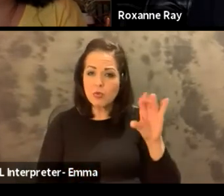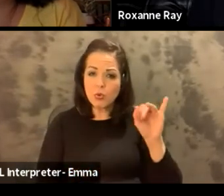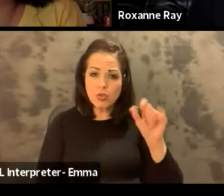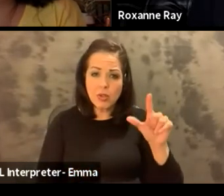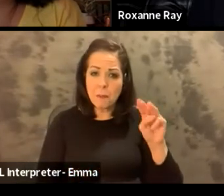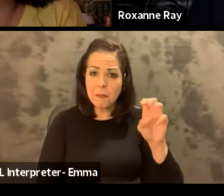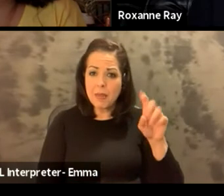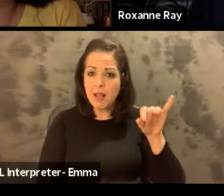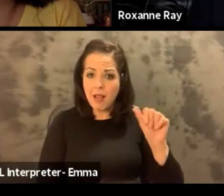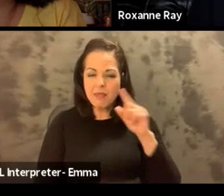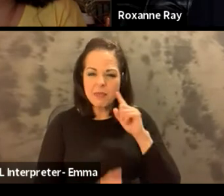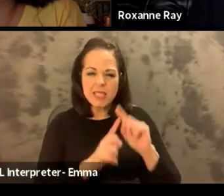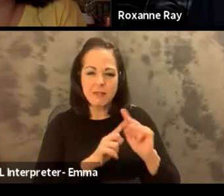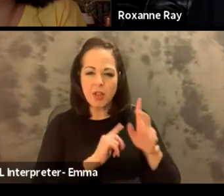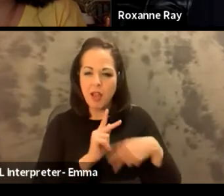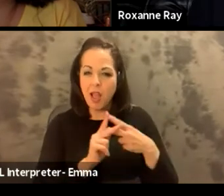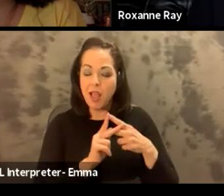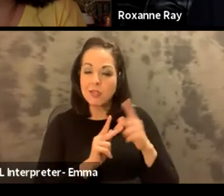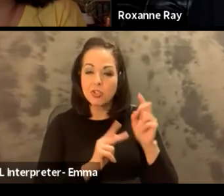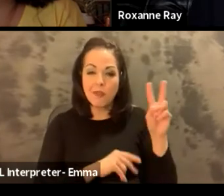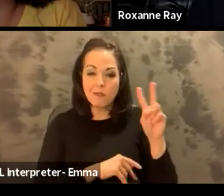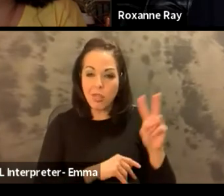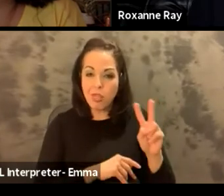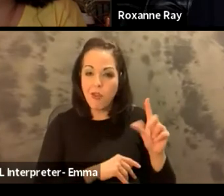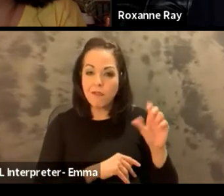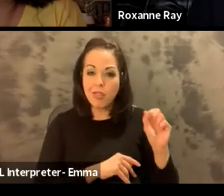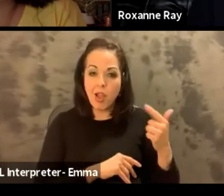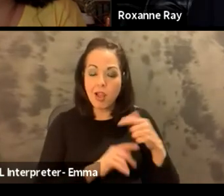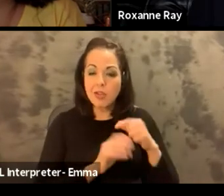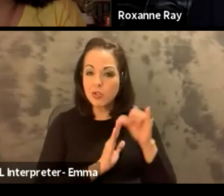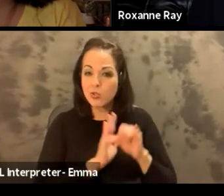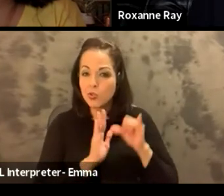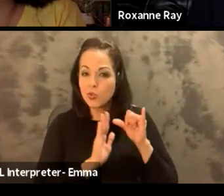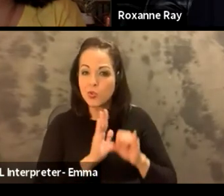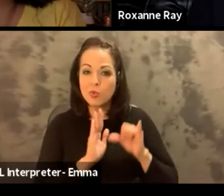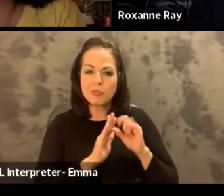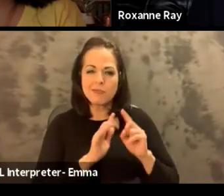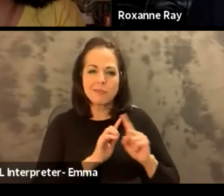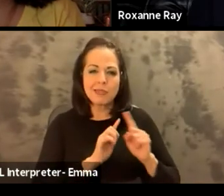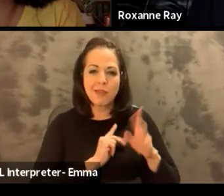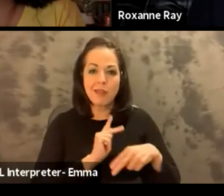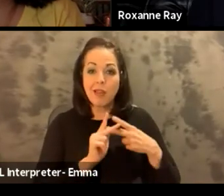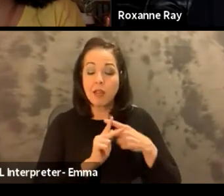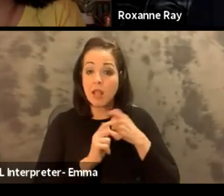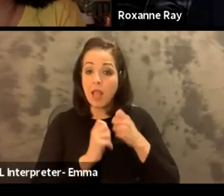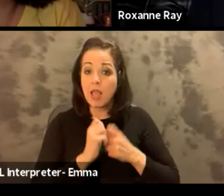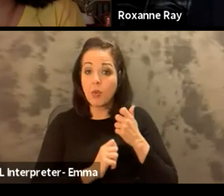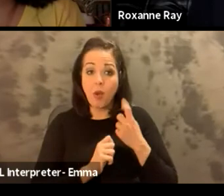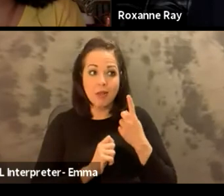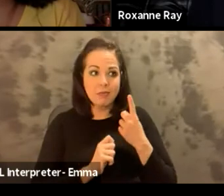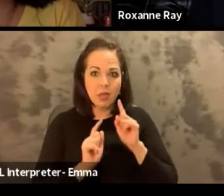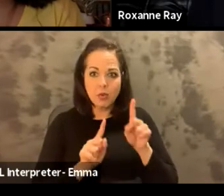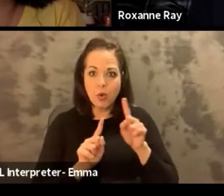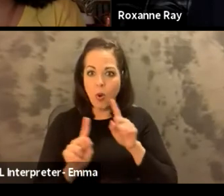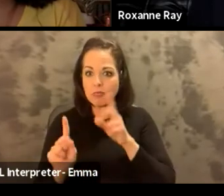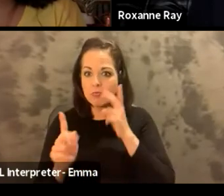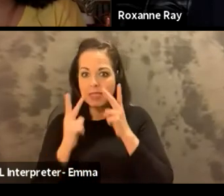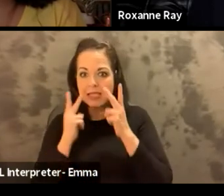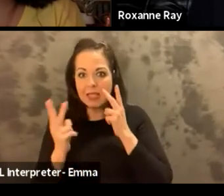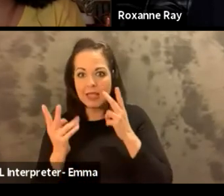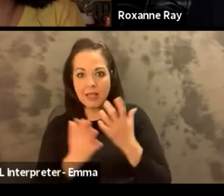general, like blogs and YouTube and just everything, where just anyone can go see